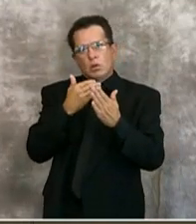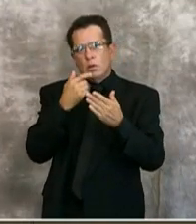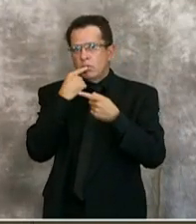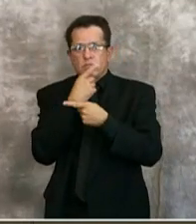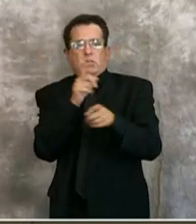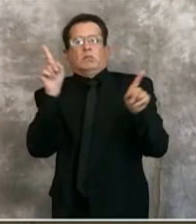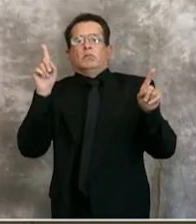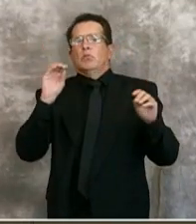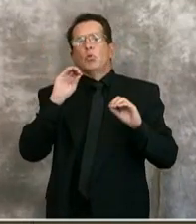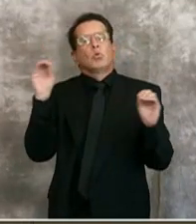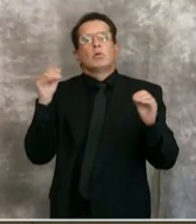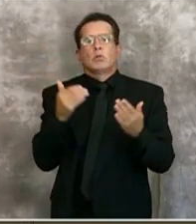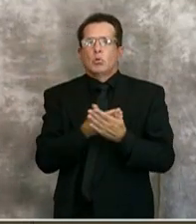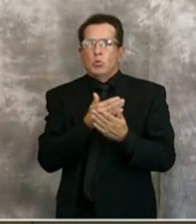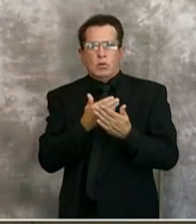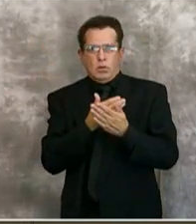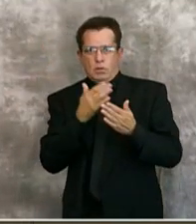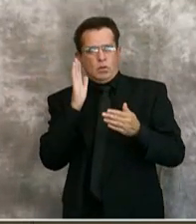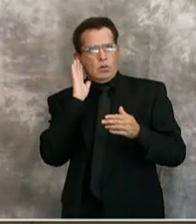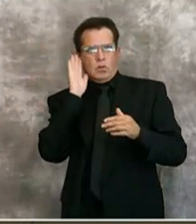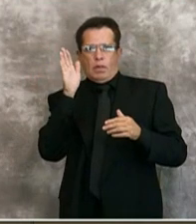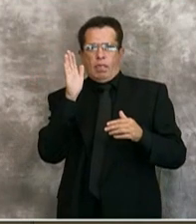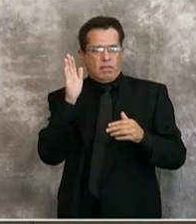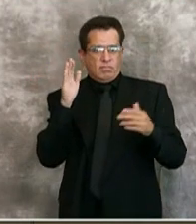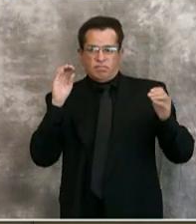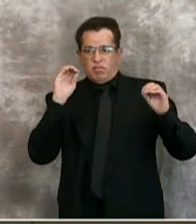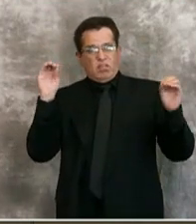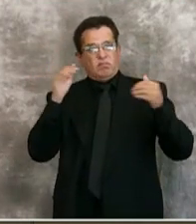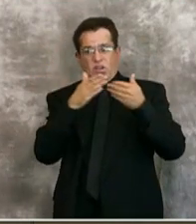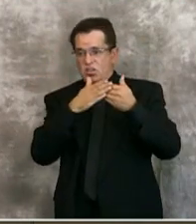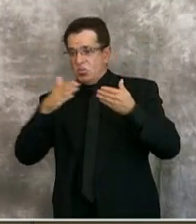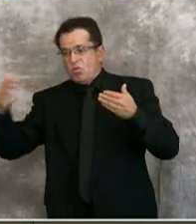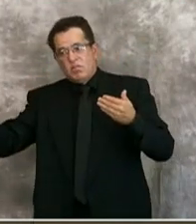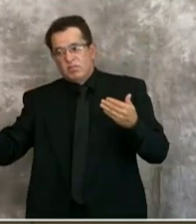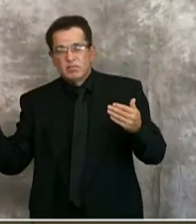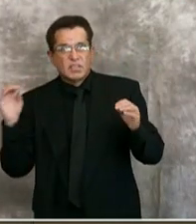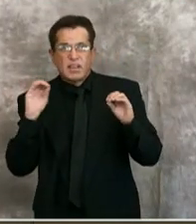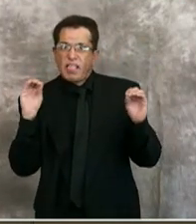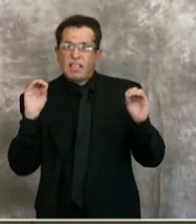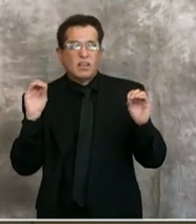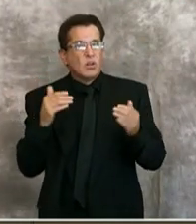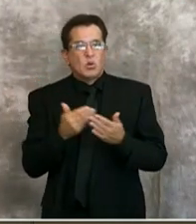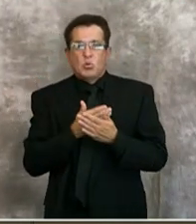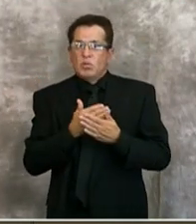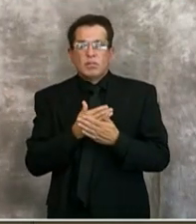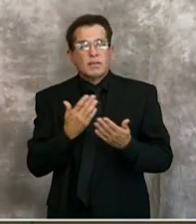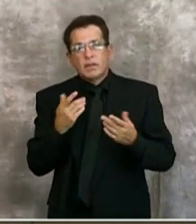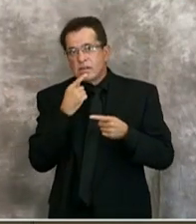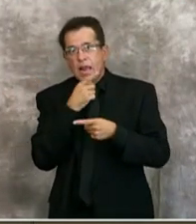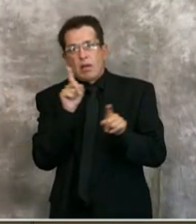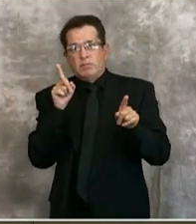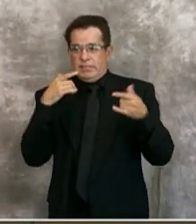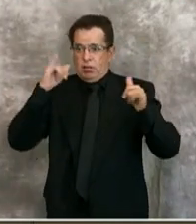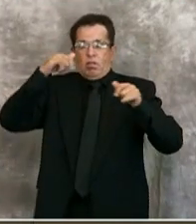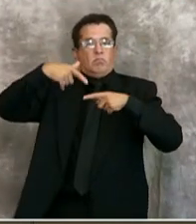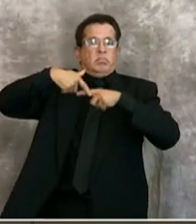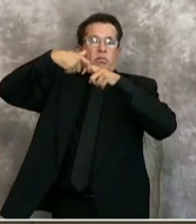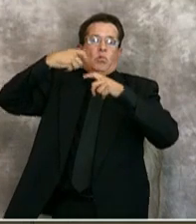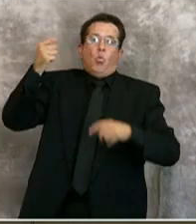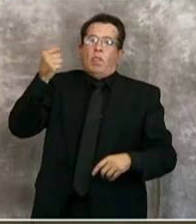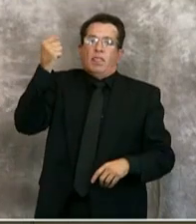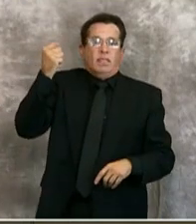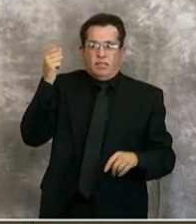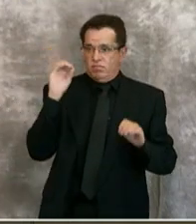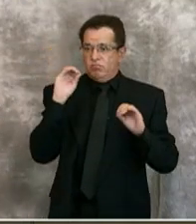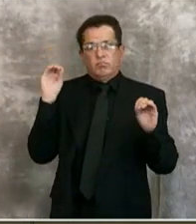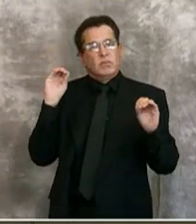for various sectors will be coming out soon. So we are still on hold for youth